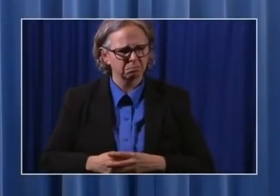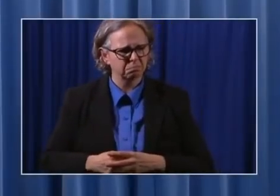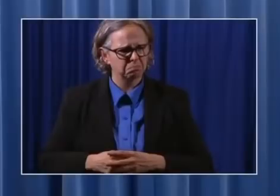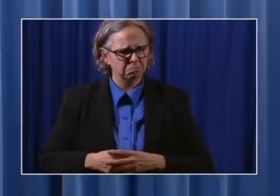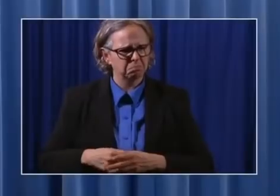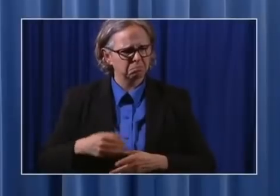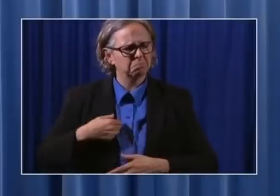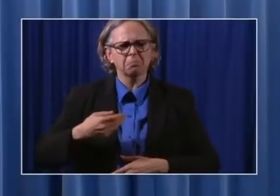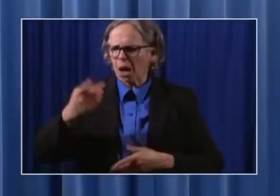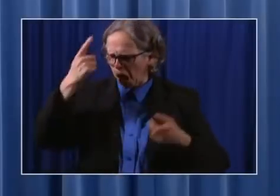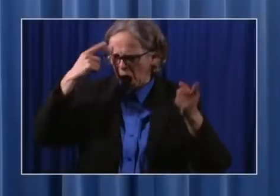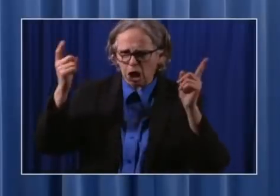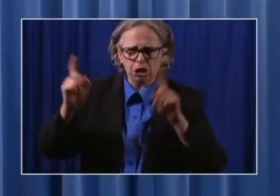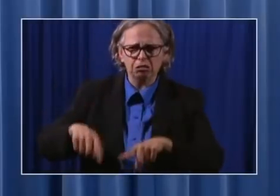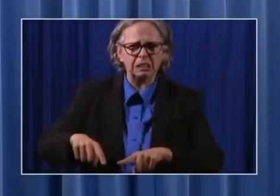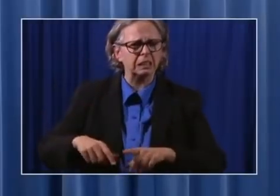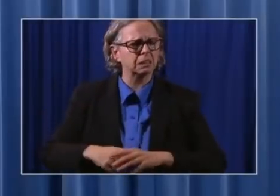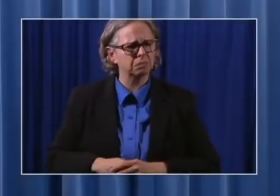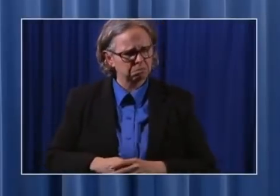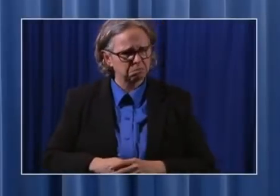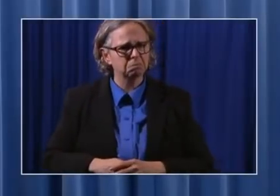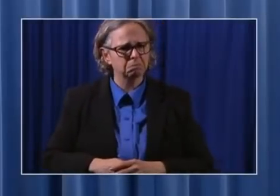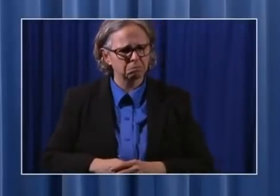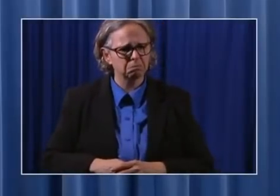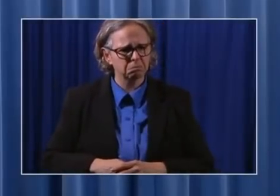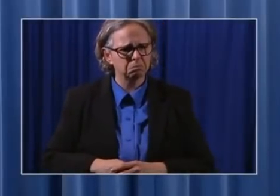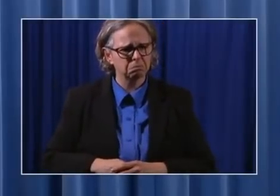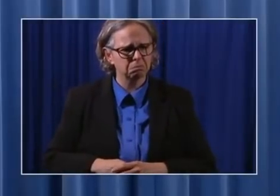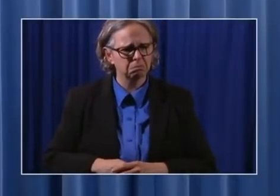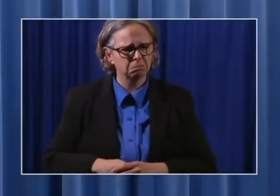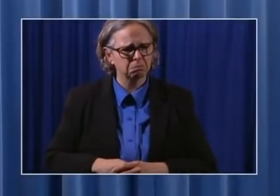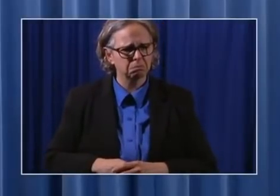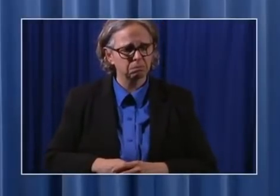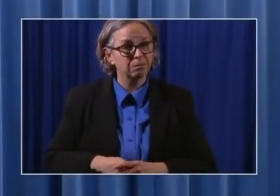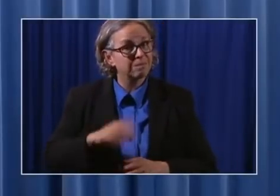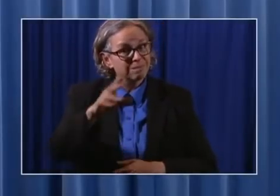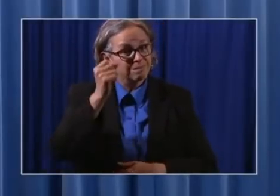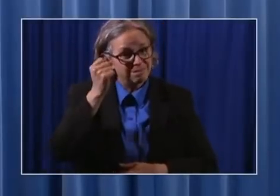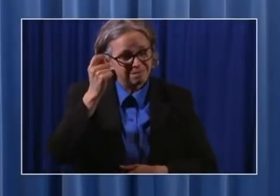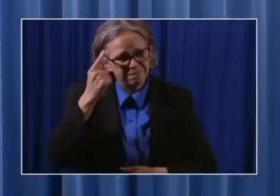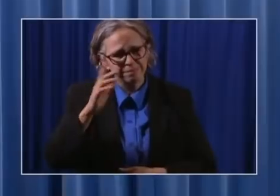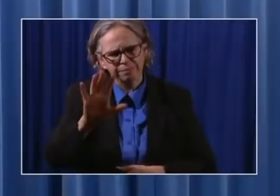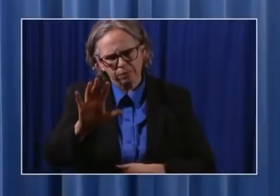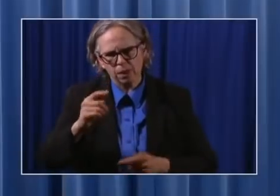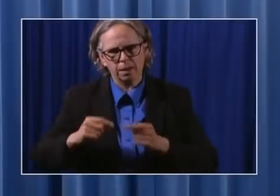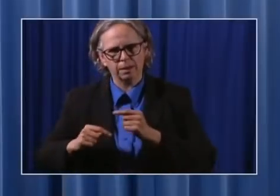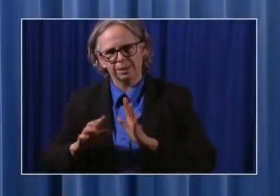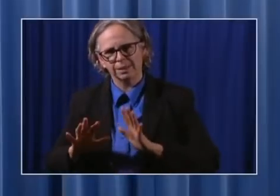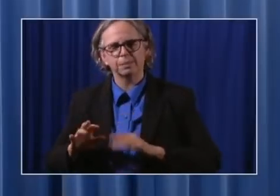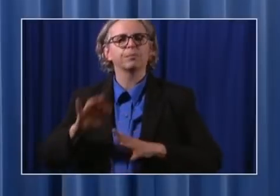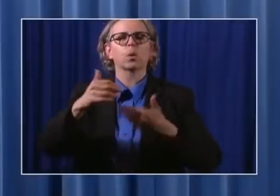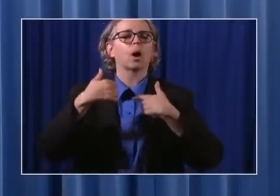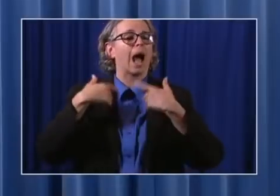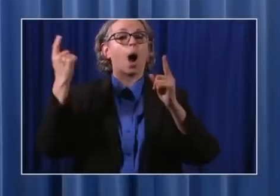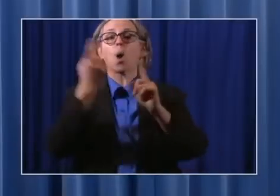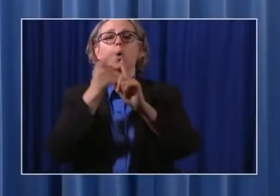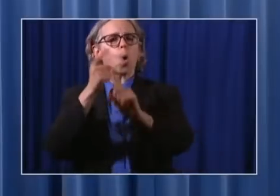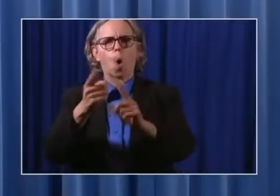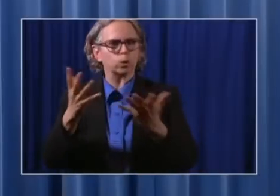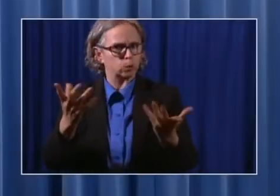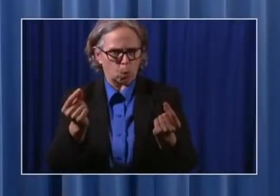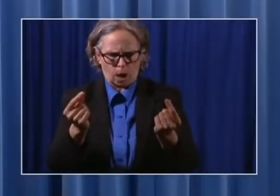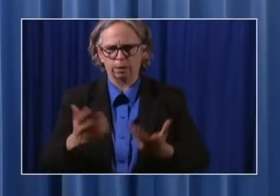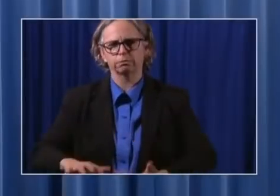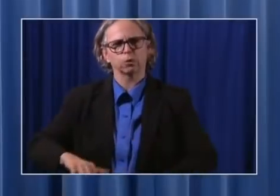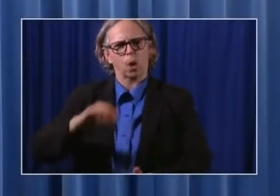well, that the help that they're going to get is a very different type of help than